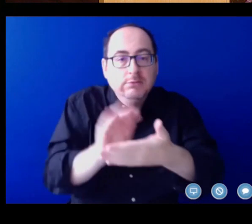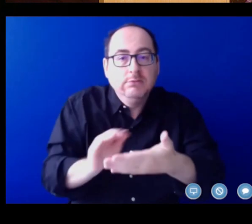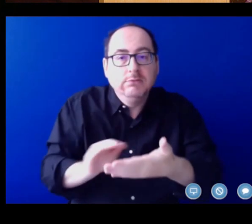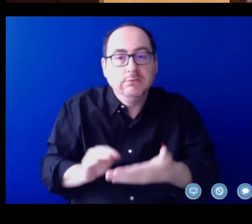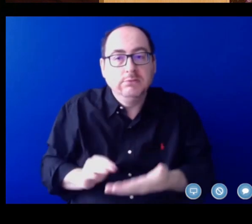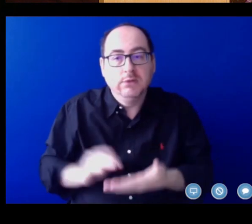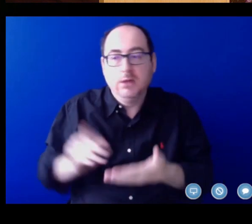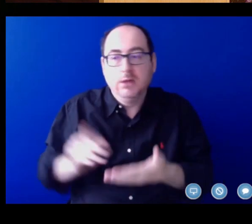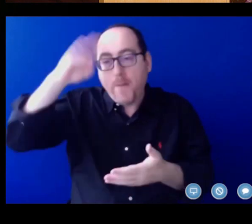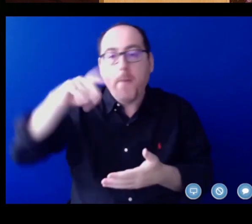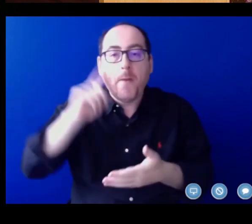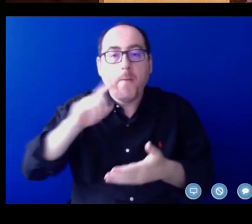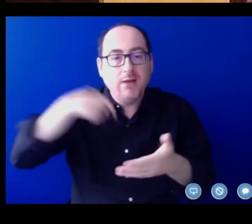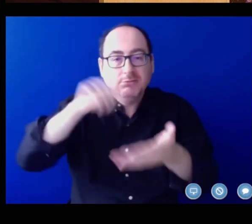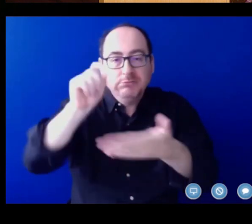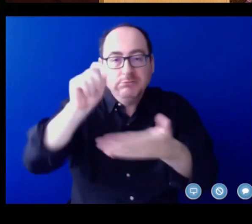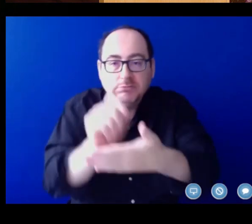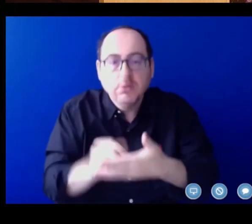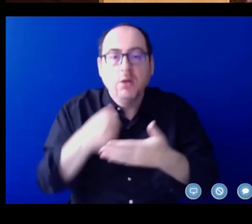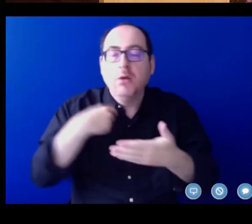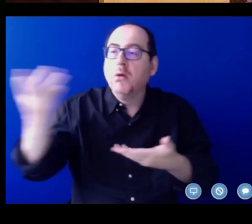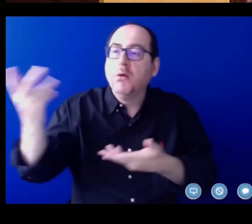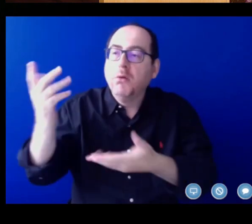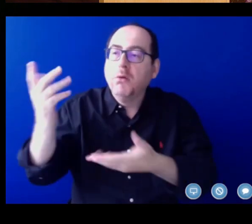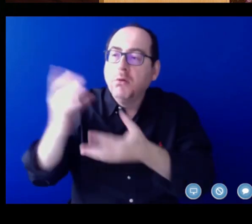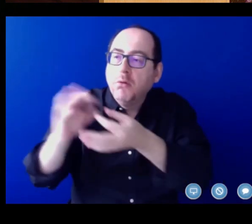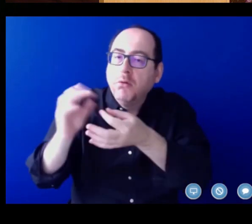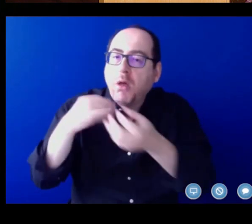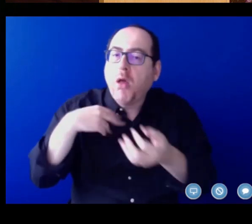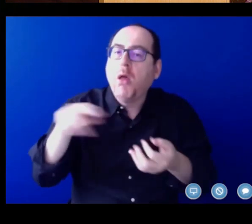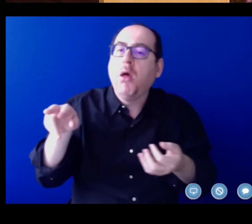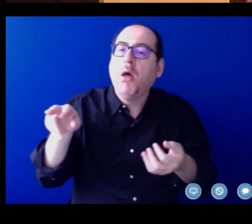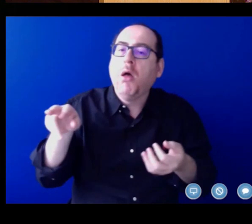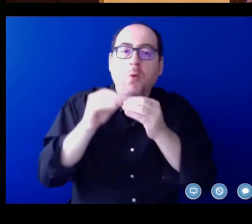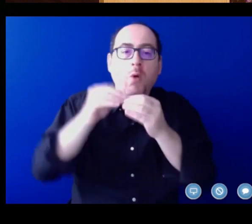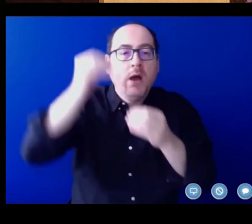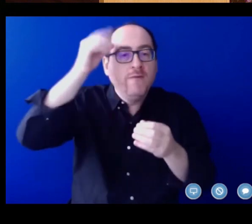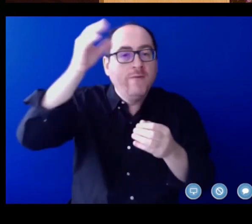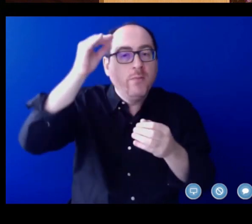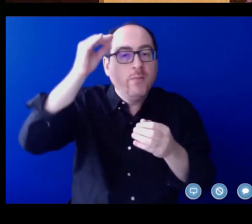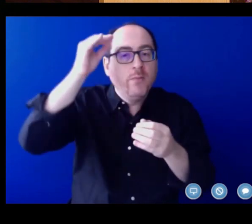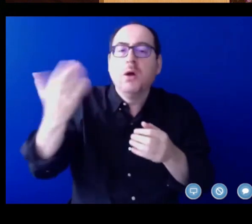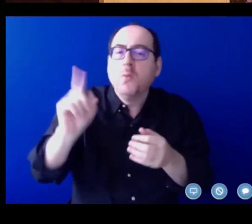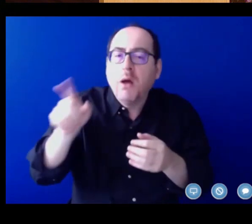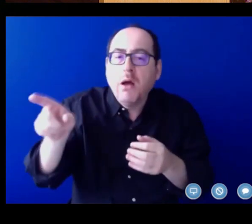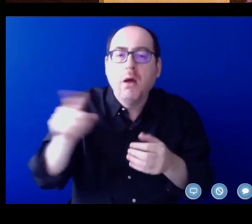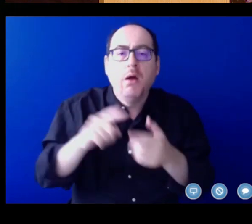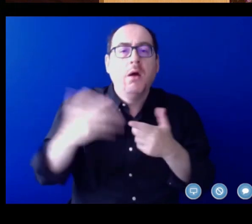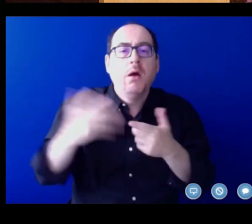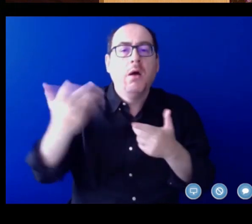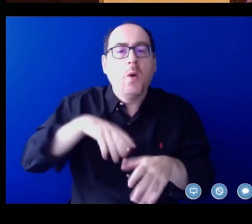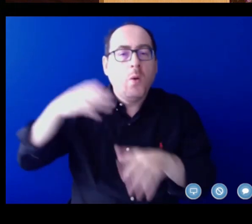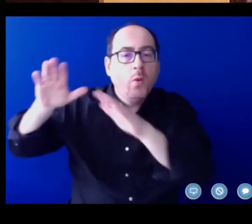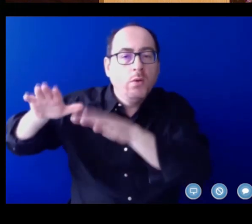started to develop good relationships with the parents, which was so vital to supporting the students. The last quote from a